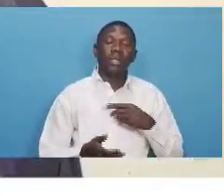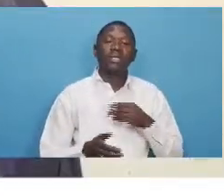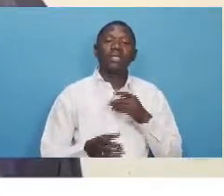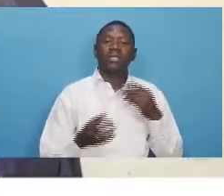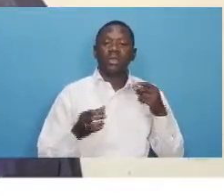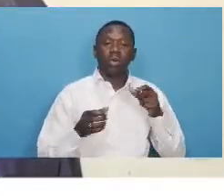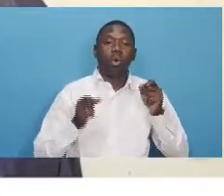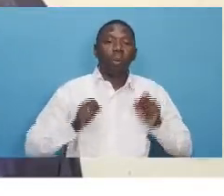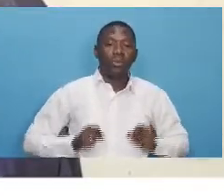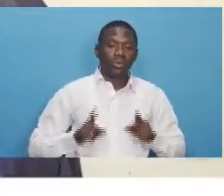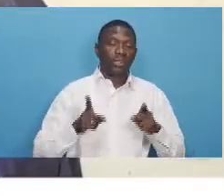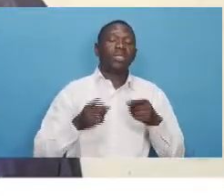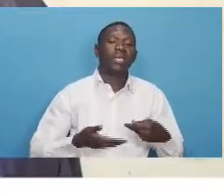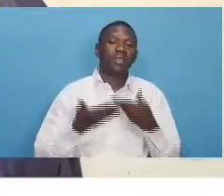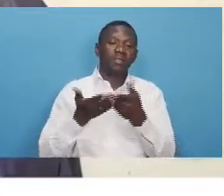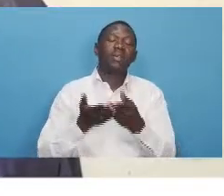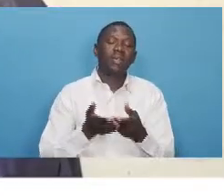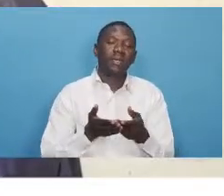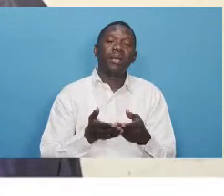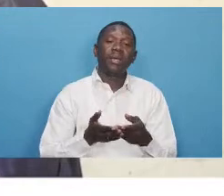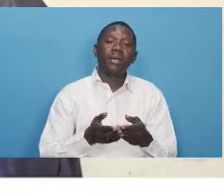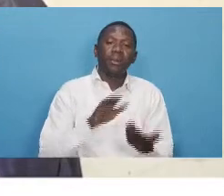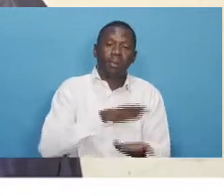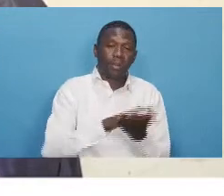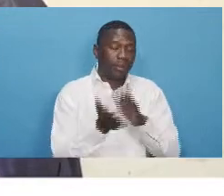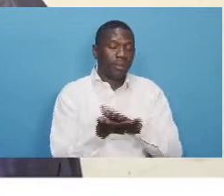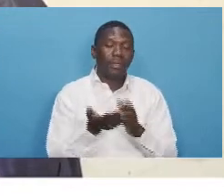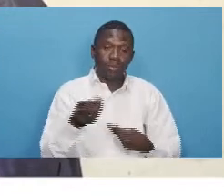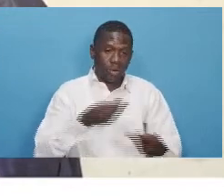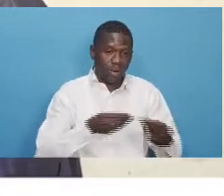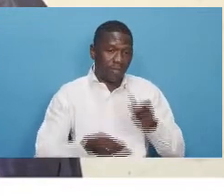within the markets. Then